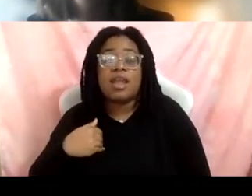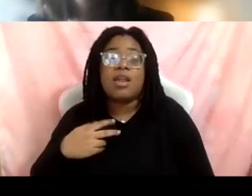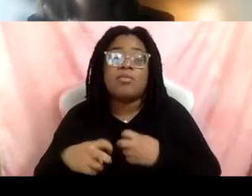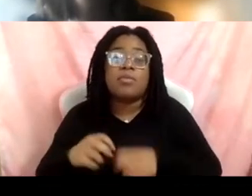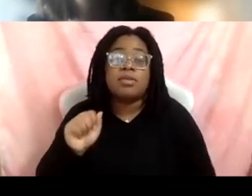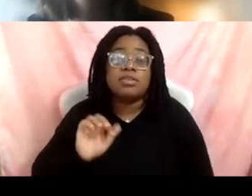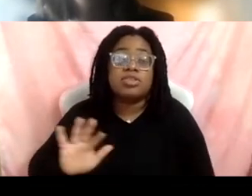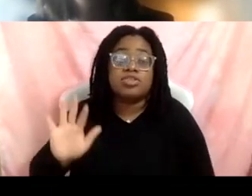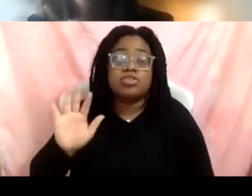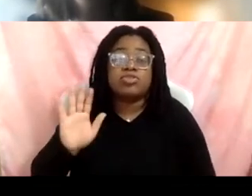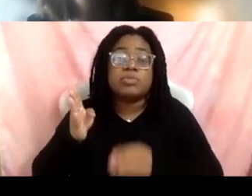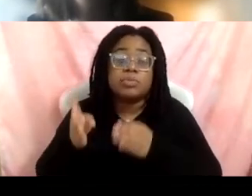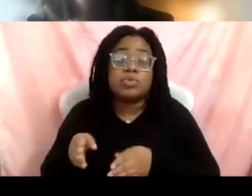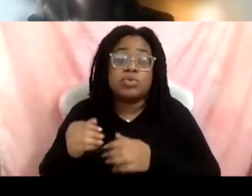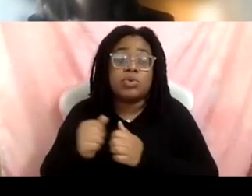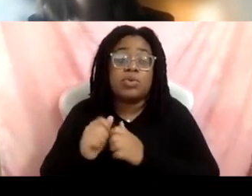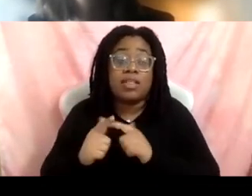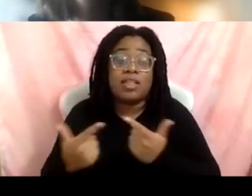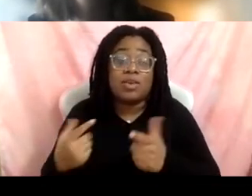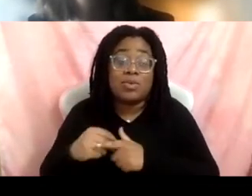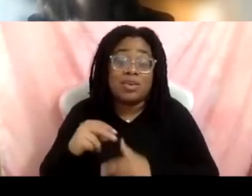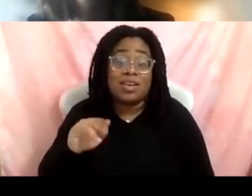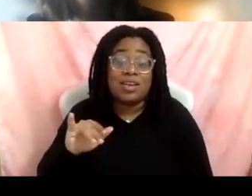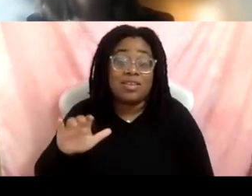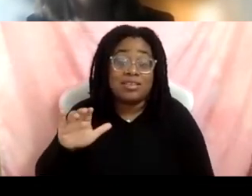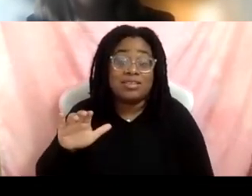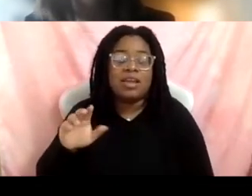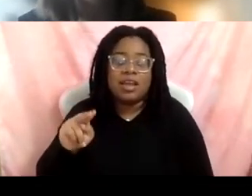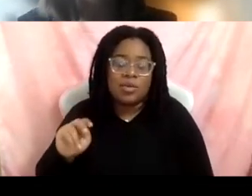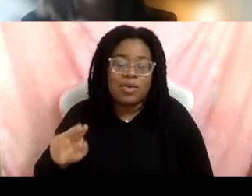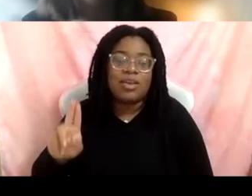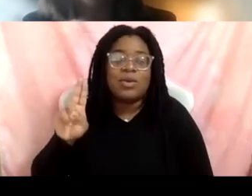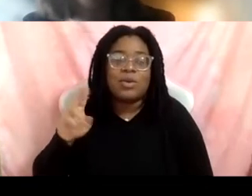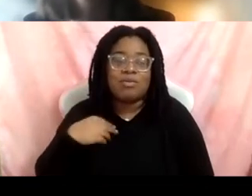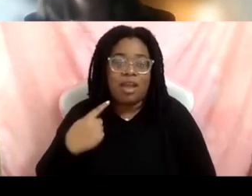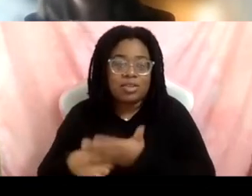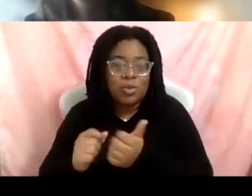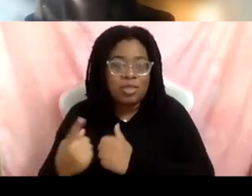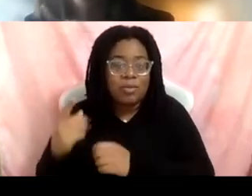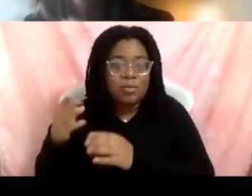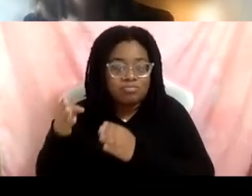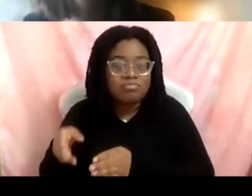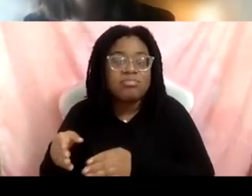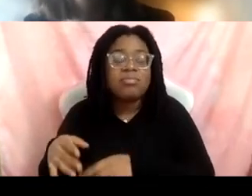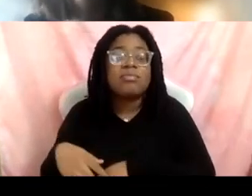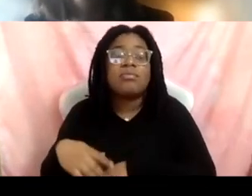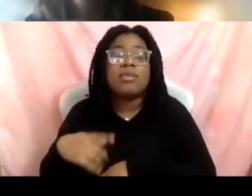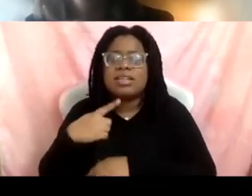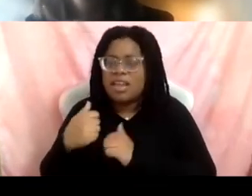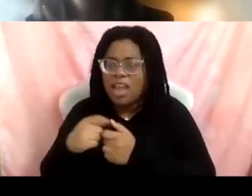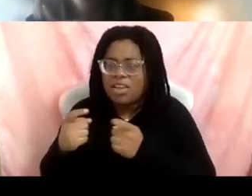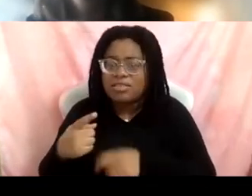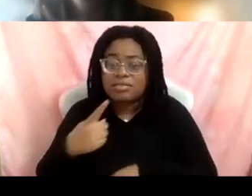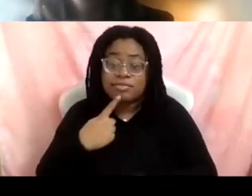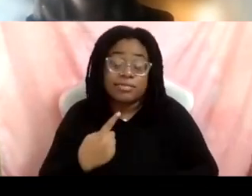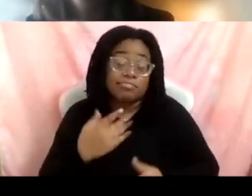with language when he was in NYU. And when I met him once, I got to ask him, like, how did you deal with it? And he said, at the end of the day, stories stand up in a